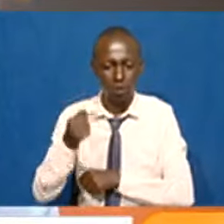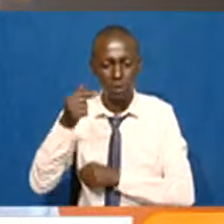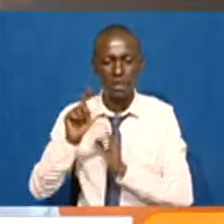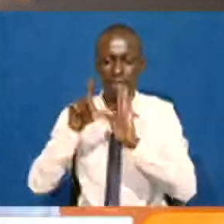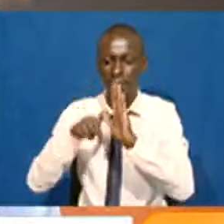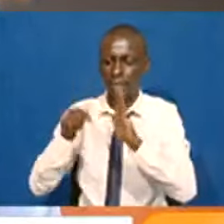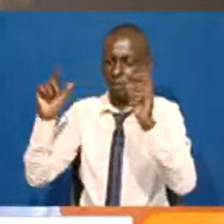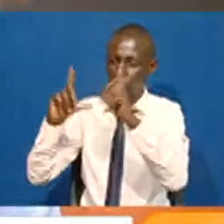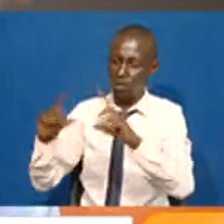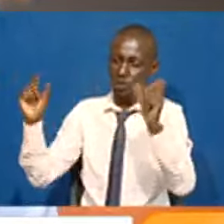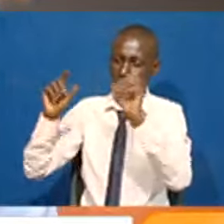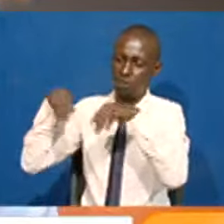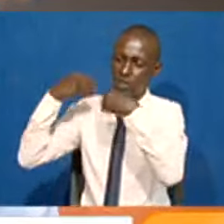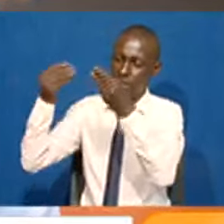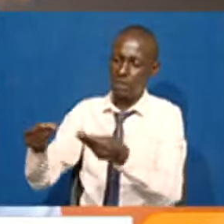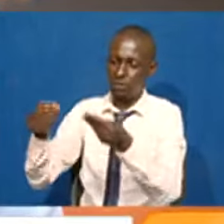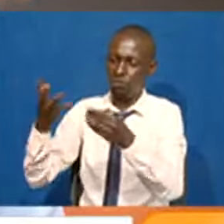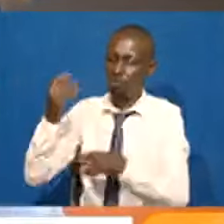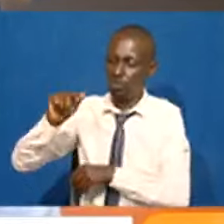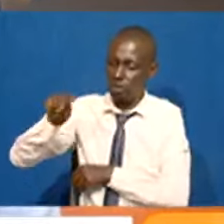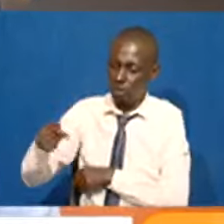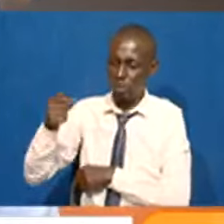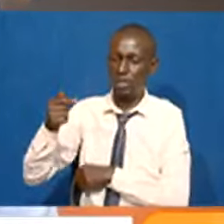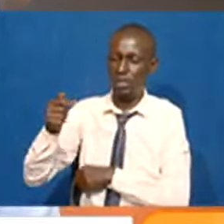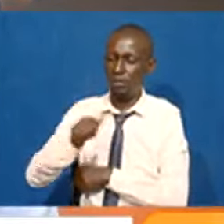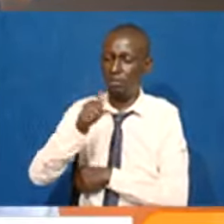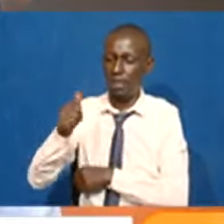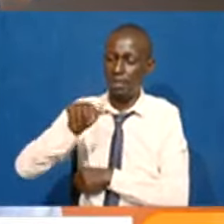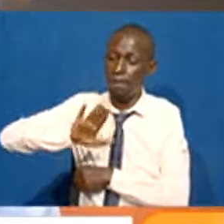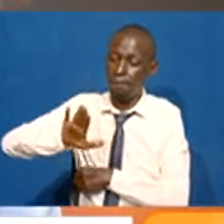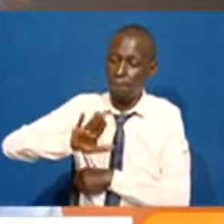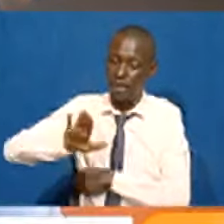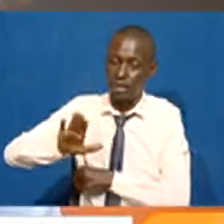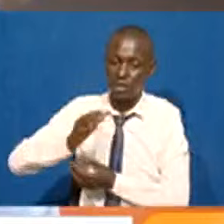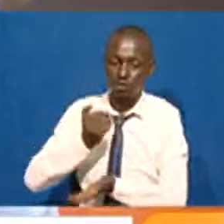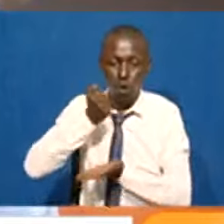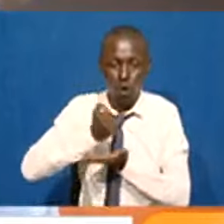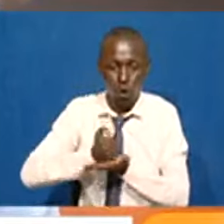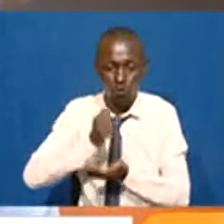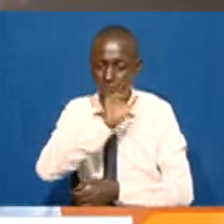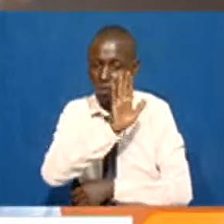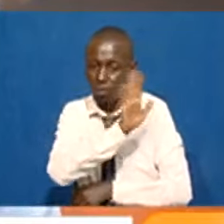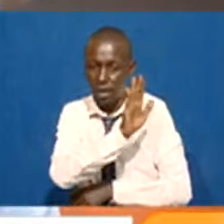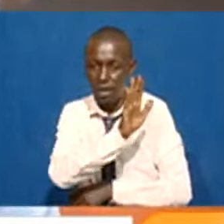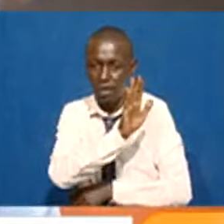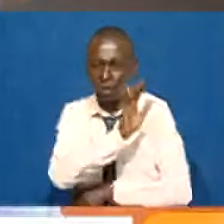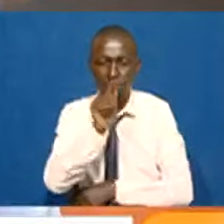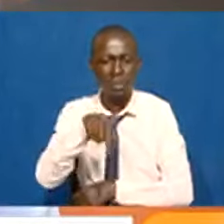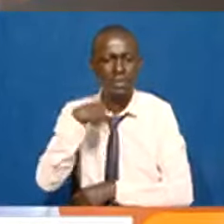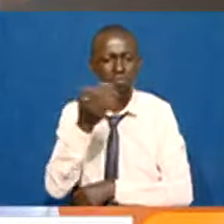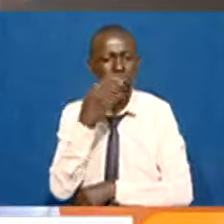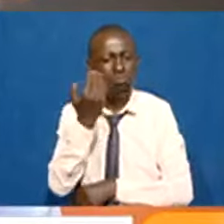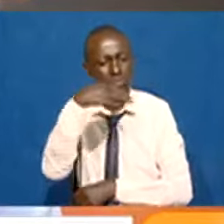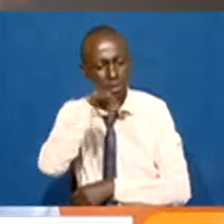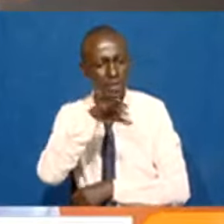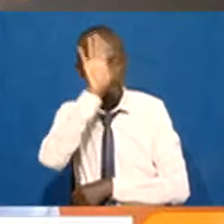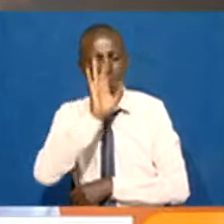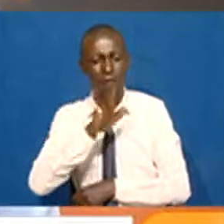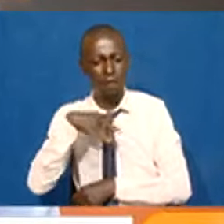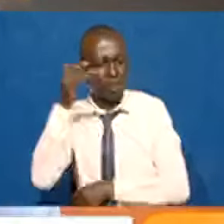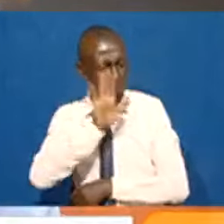they are going to give me 50K. The rest was for the office. So I got disappointed and I felt